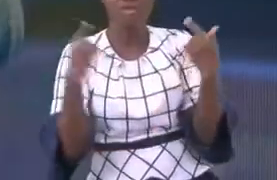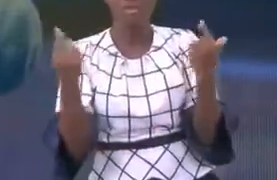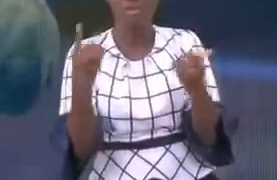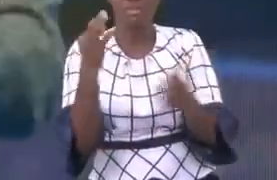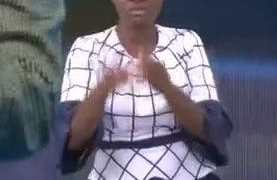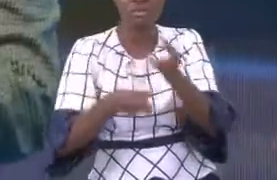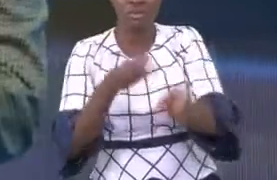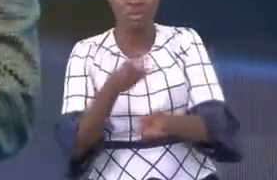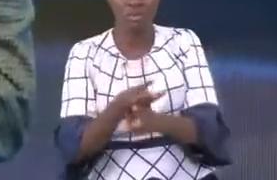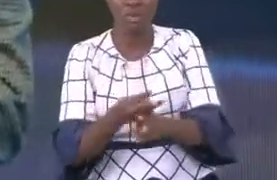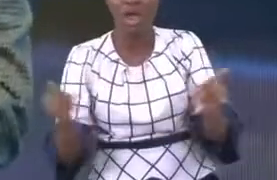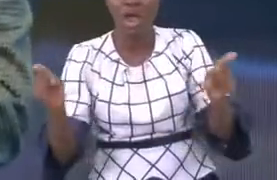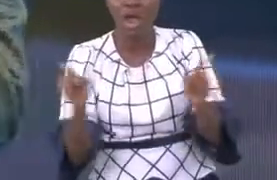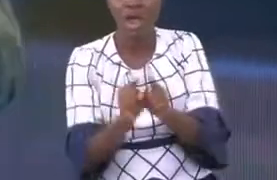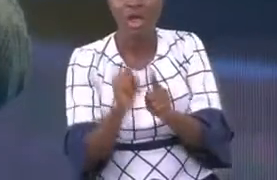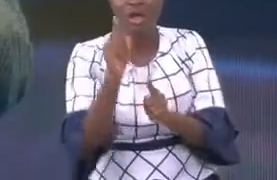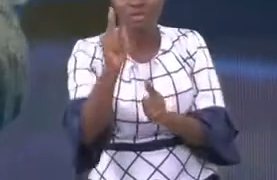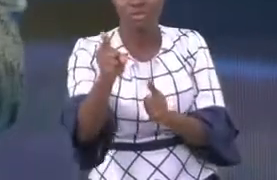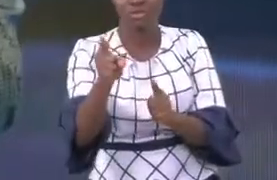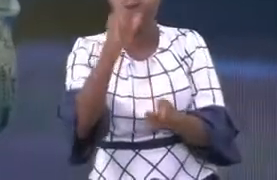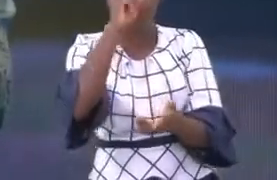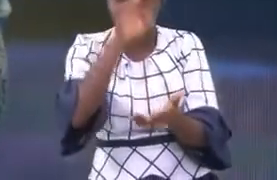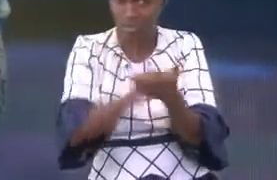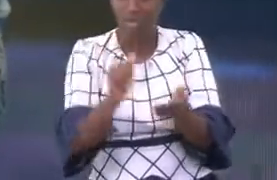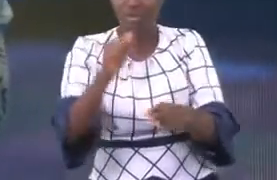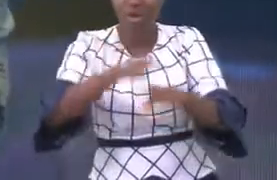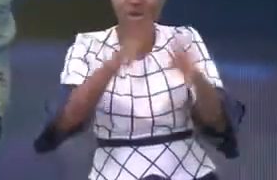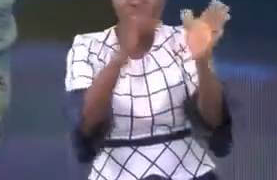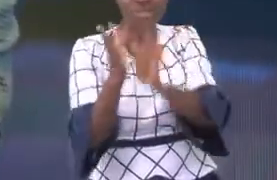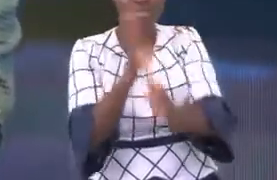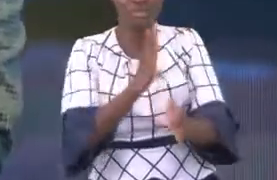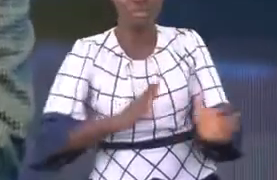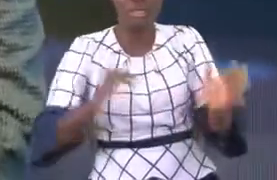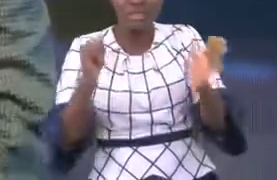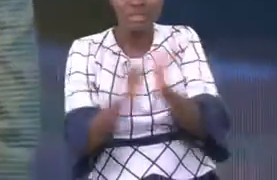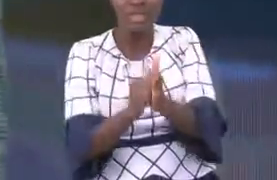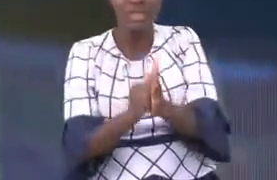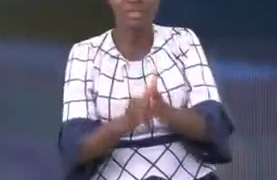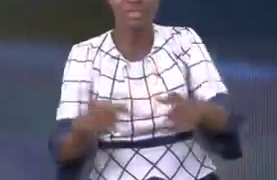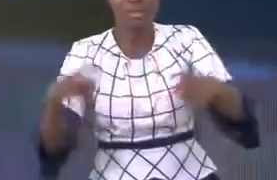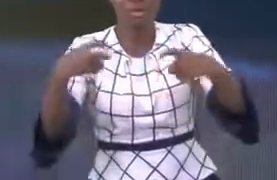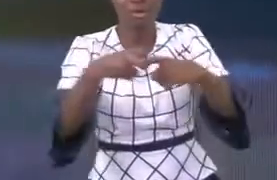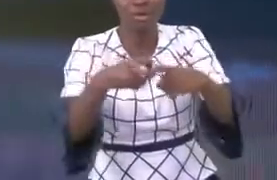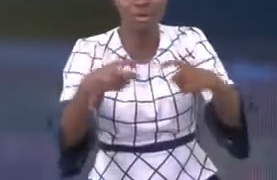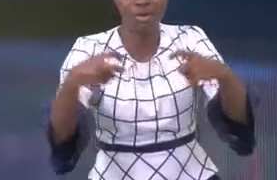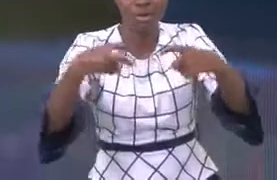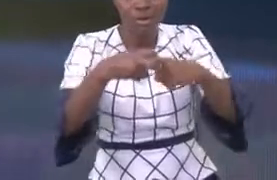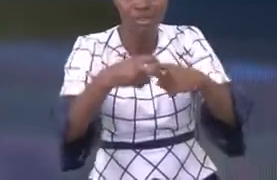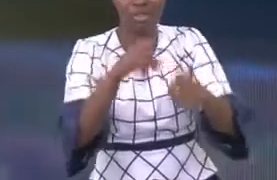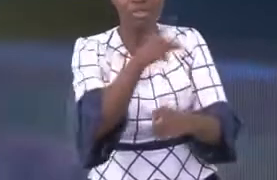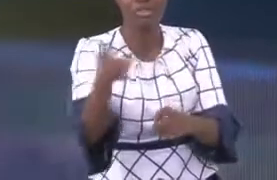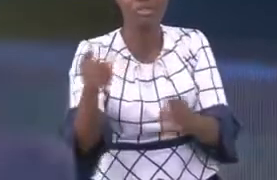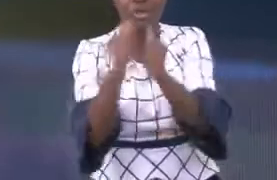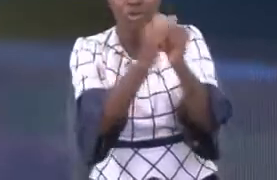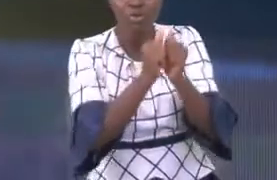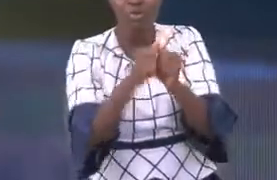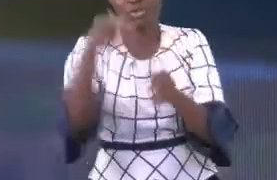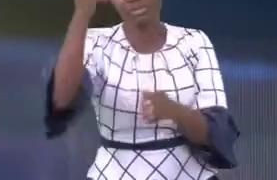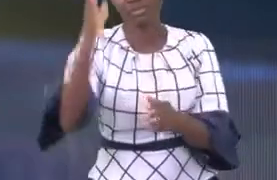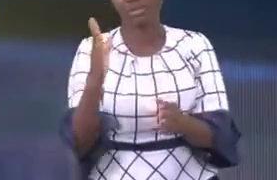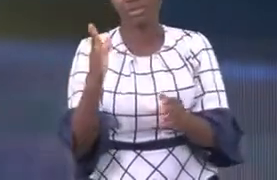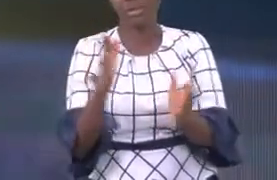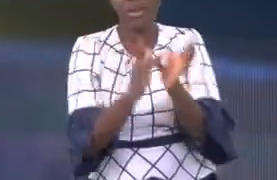you with God. How God anointed Jesus of Nazareth, like he anointed